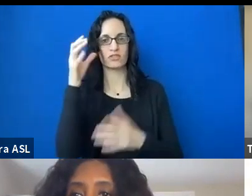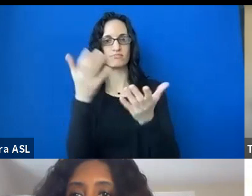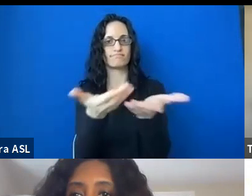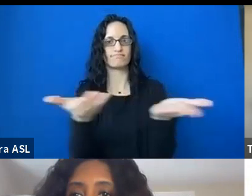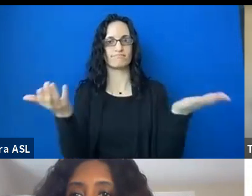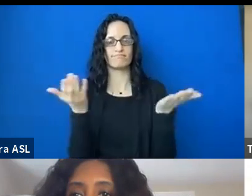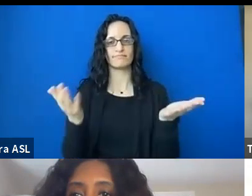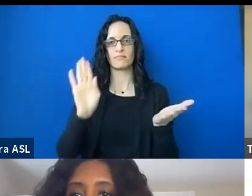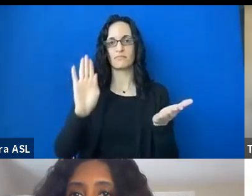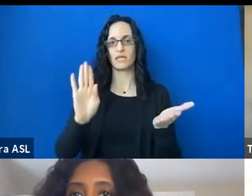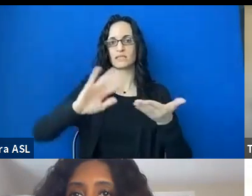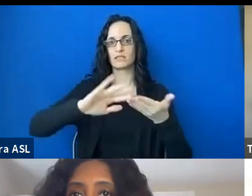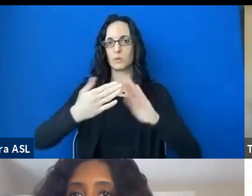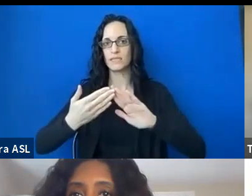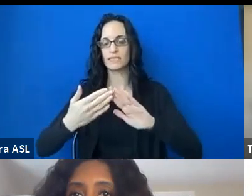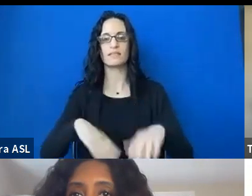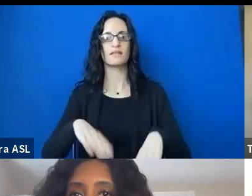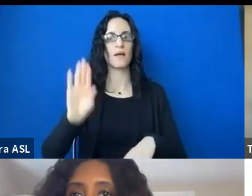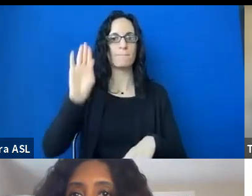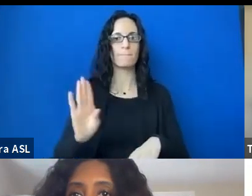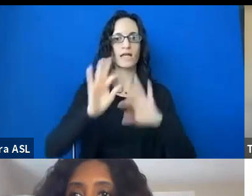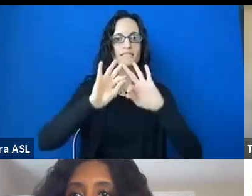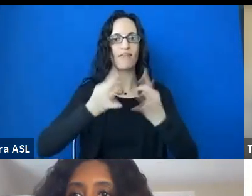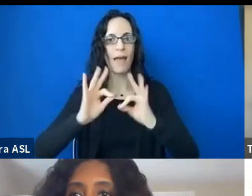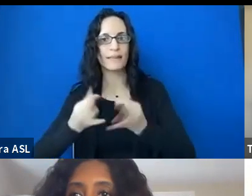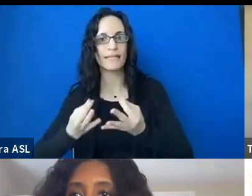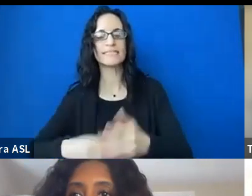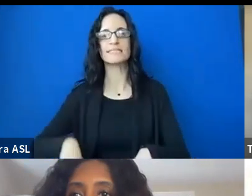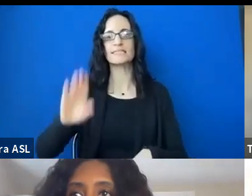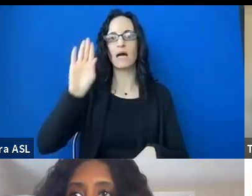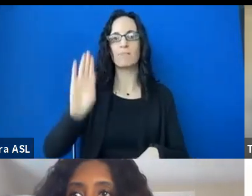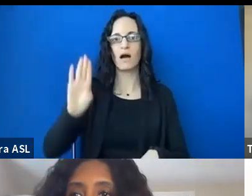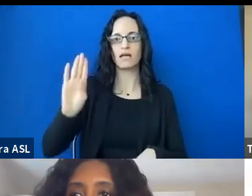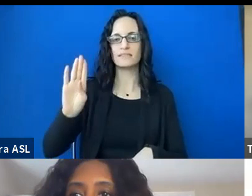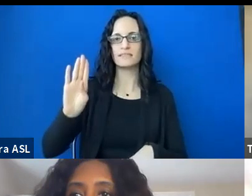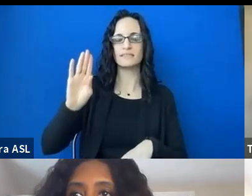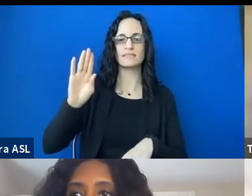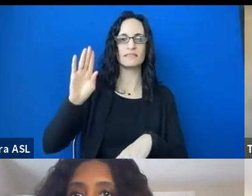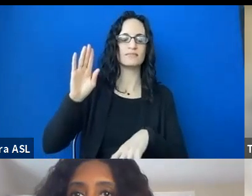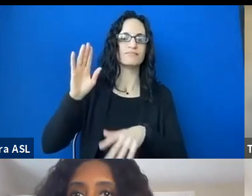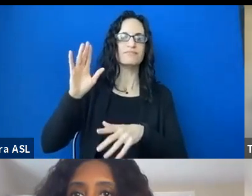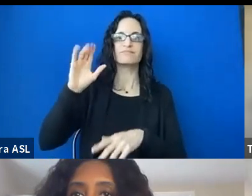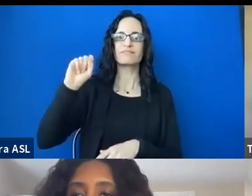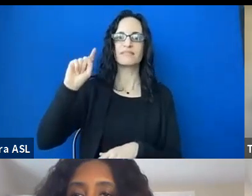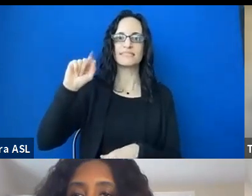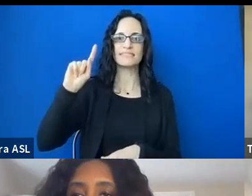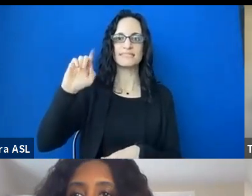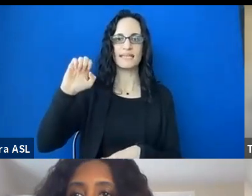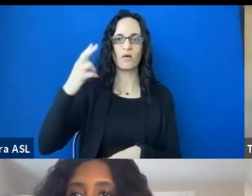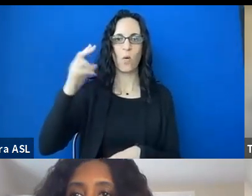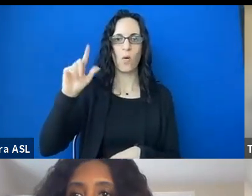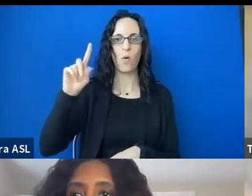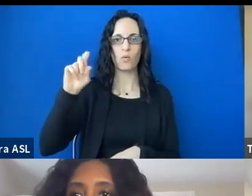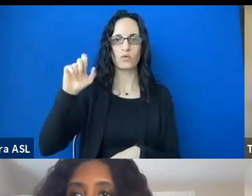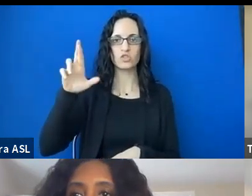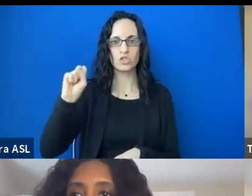community, our Boston families, our Boston stakeholders, about our exam